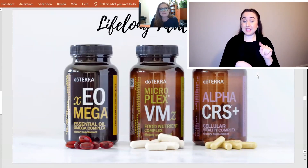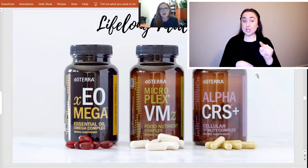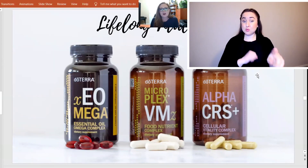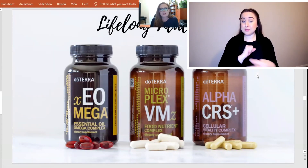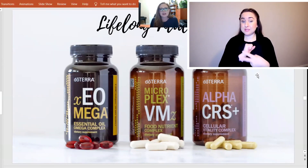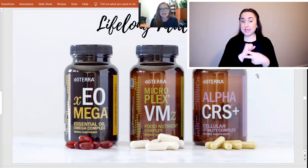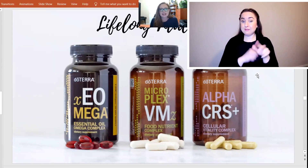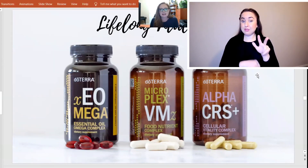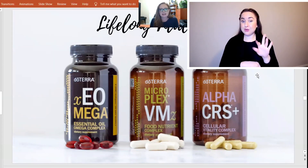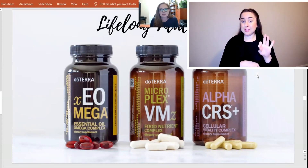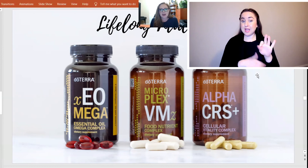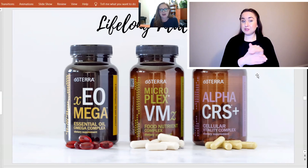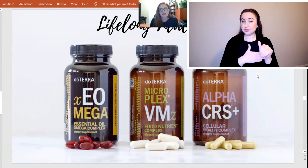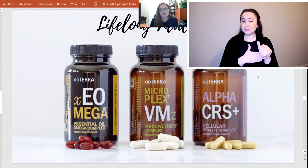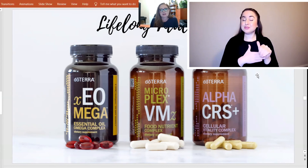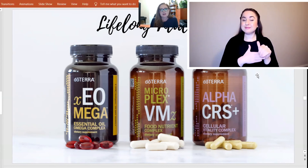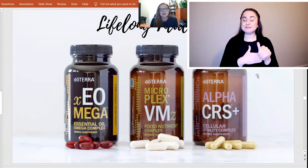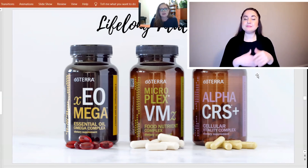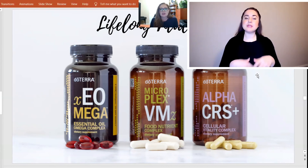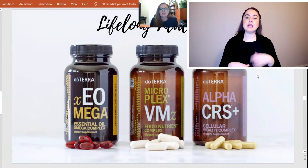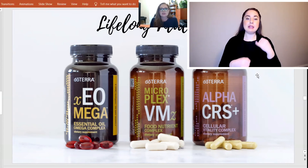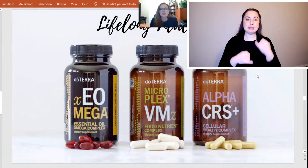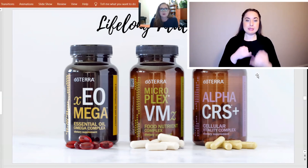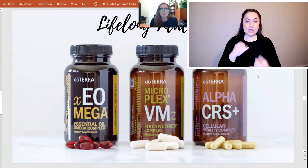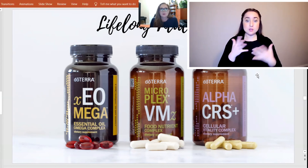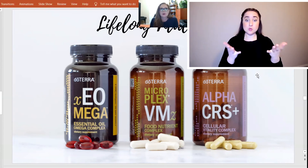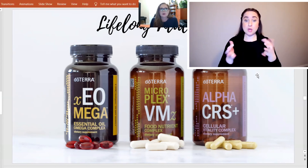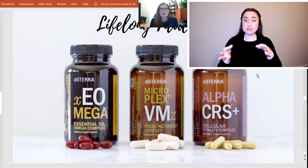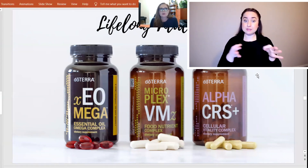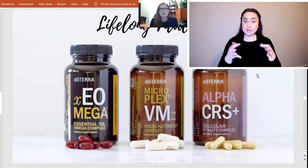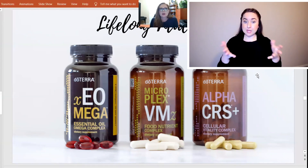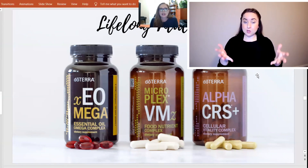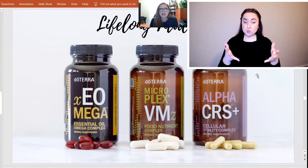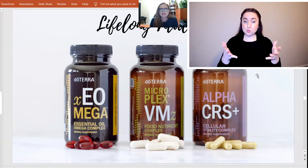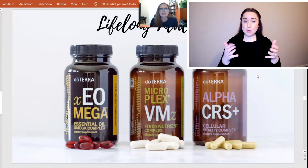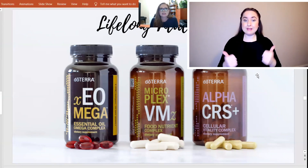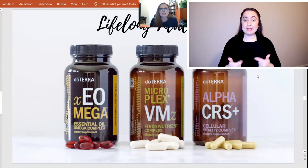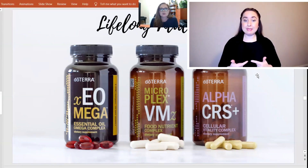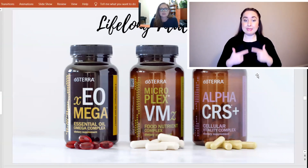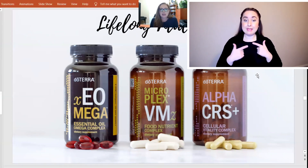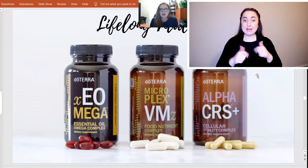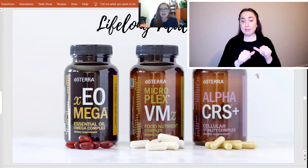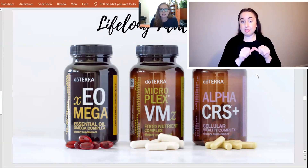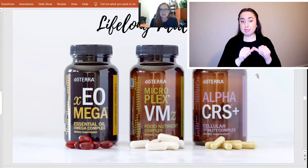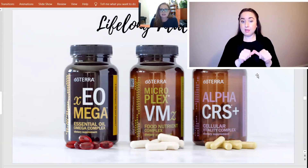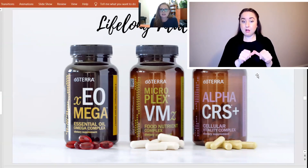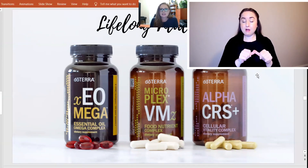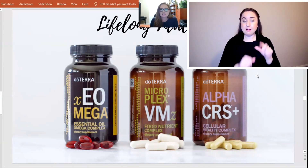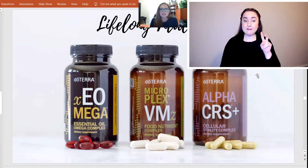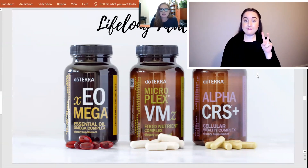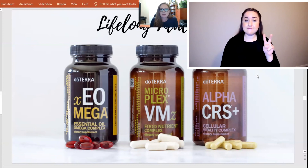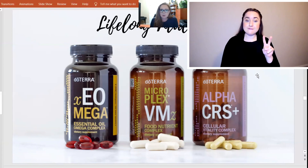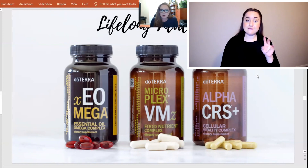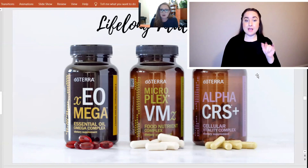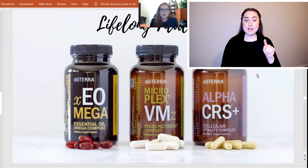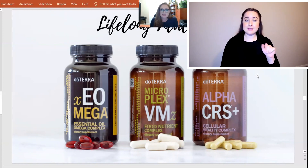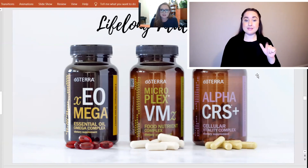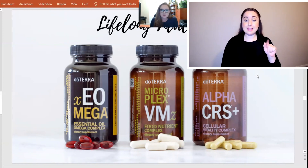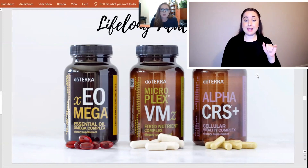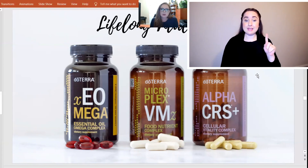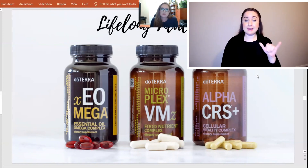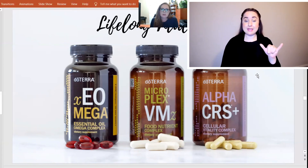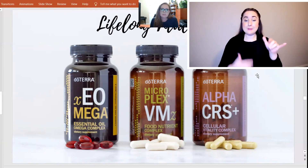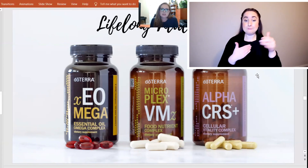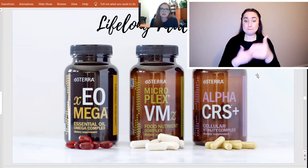Lifelong Vitality Pack. So again, doTERRA is the number one